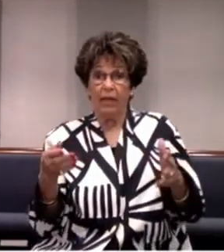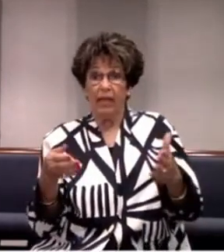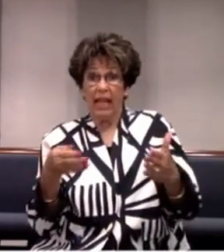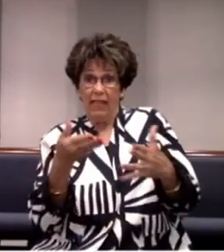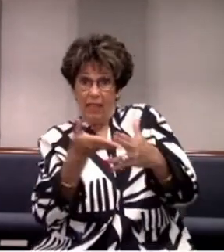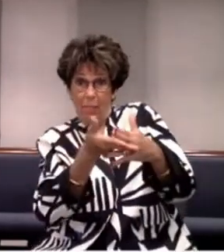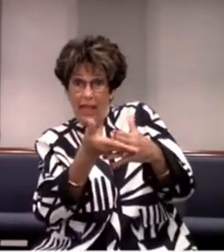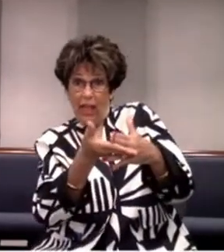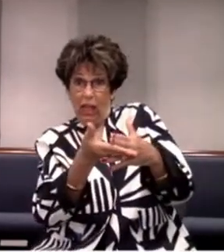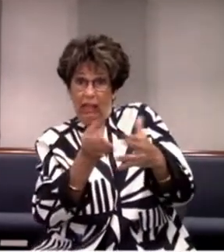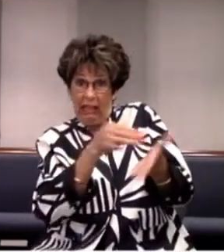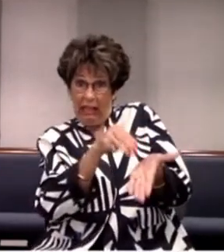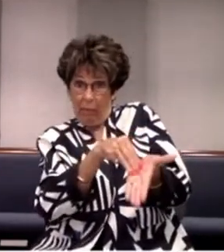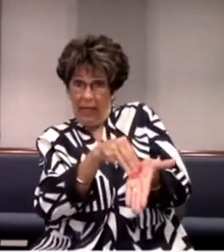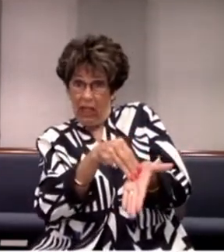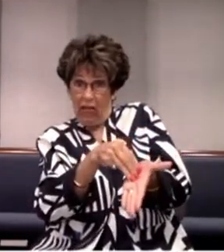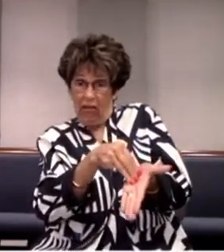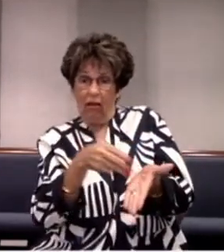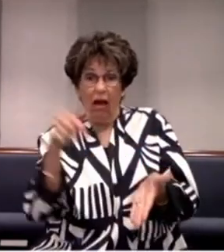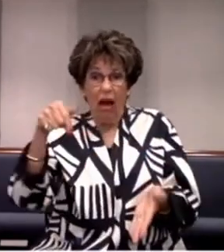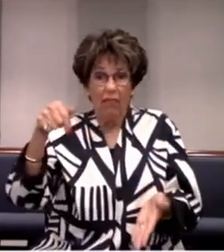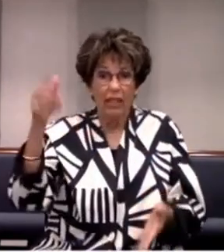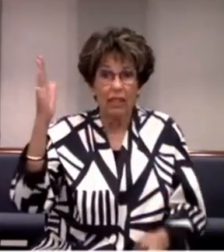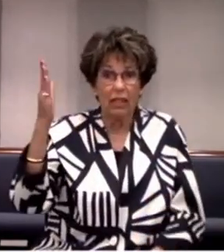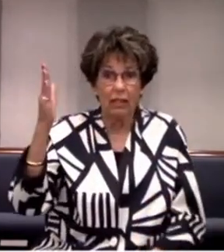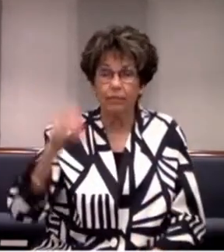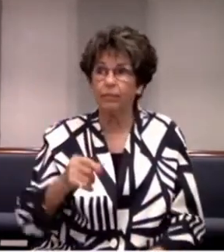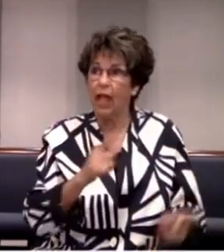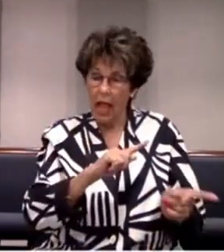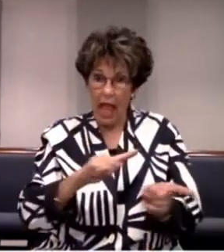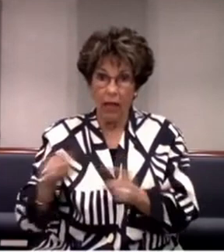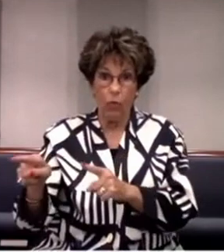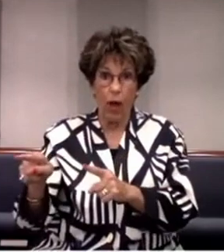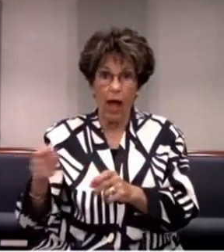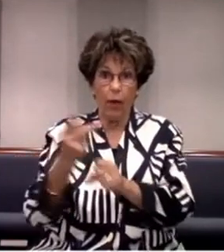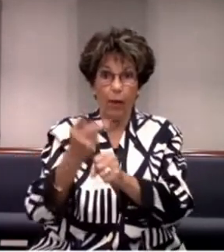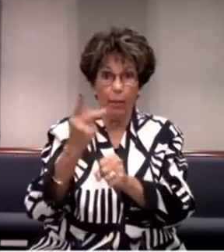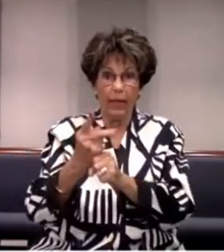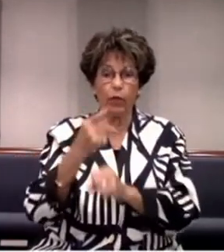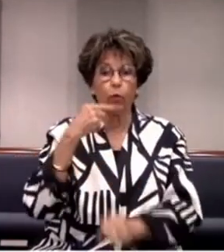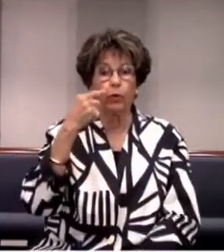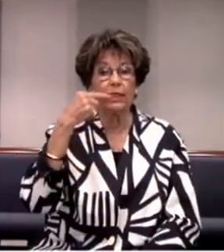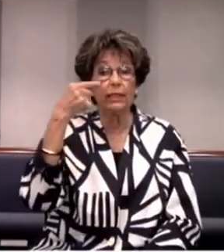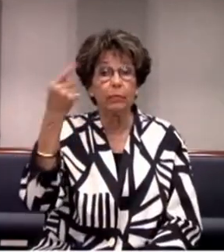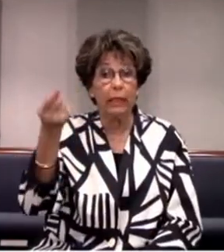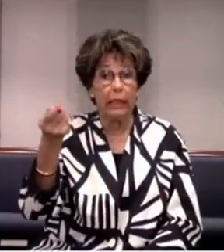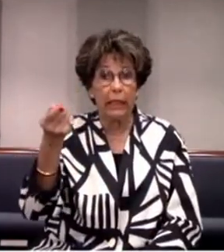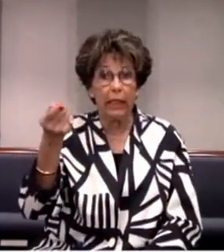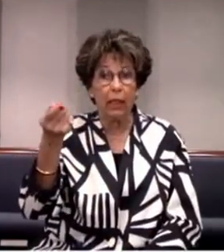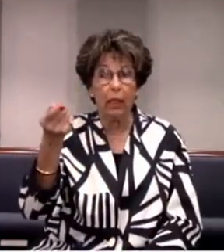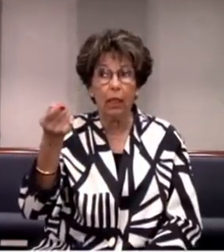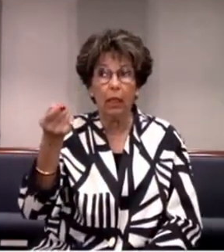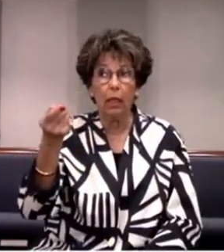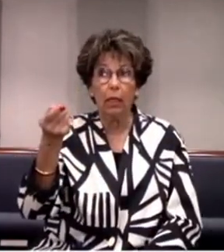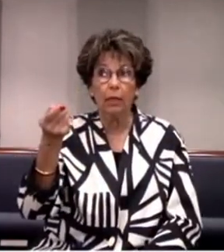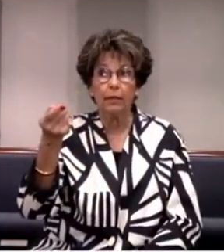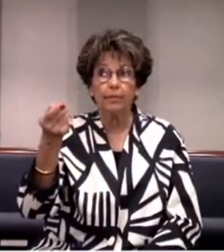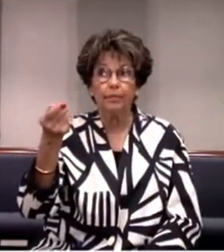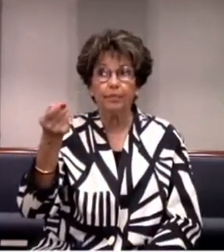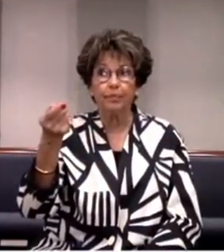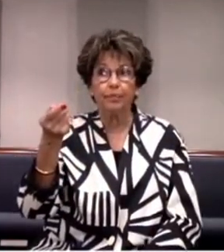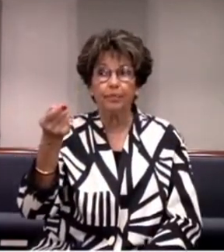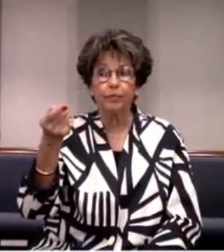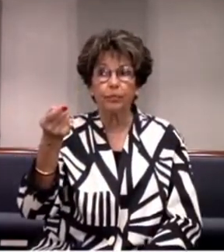44. While Peter yet spake these words, in the middle of the